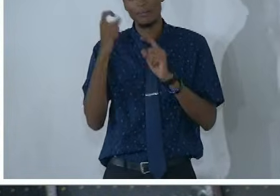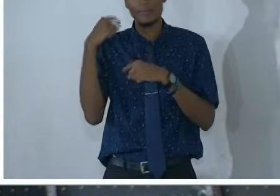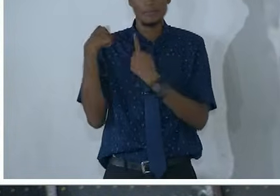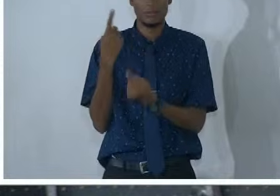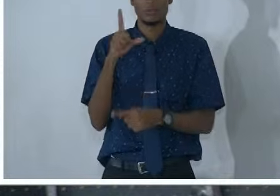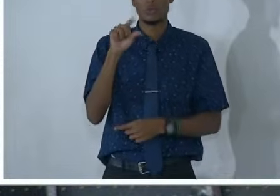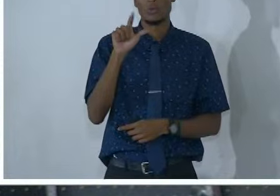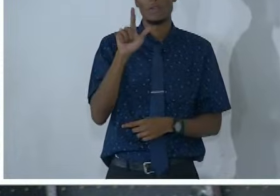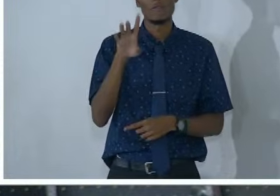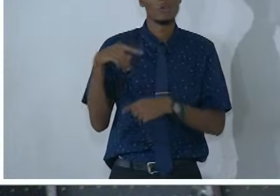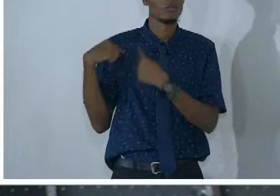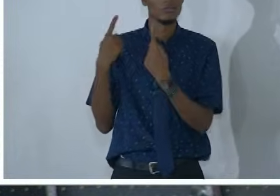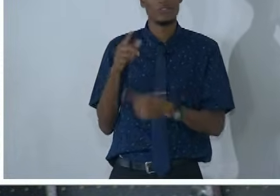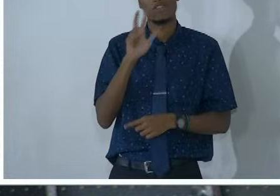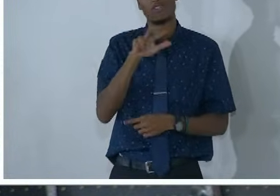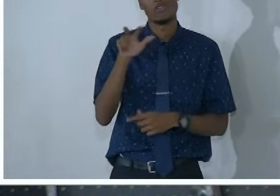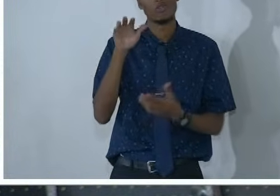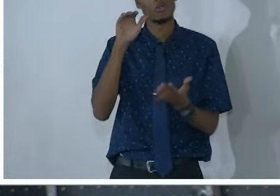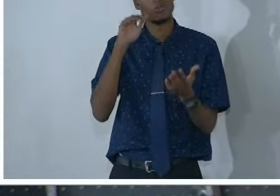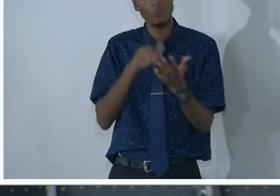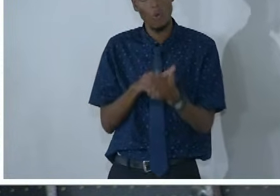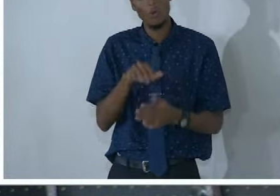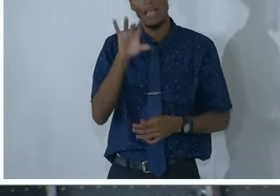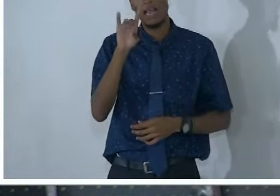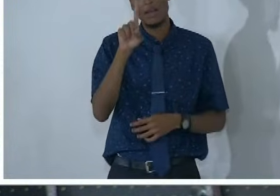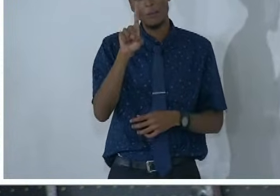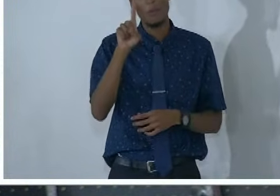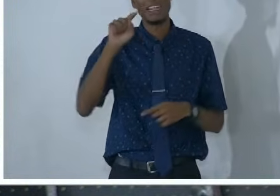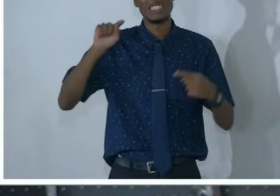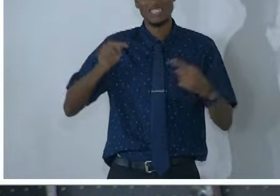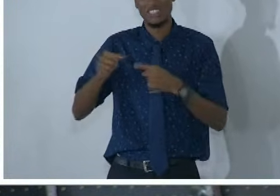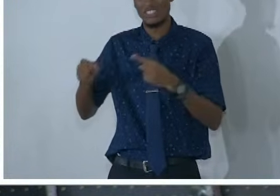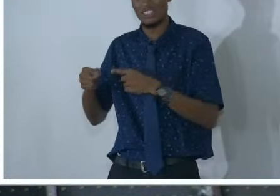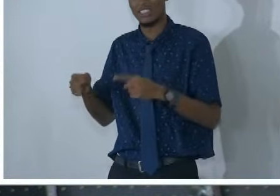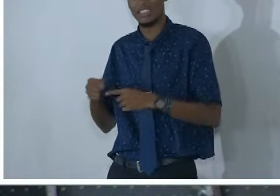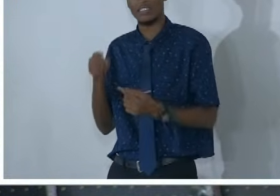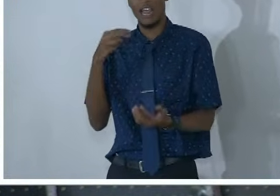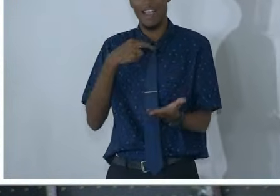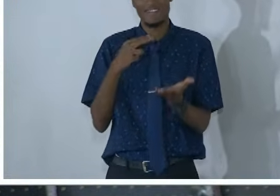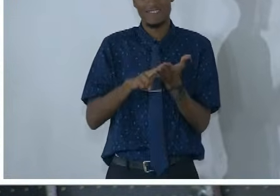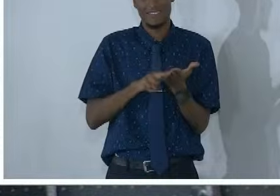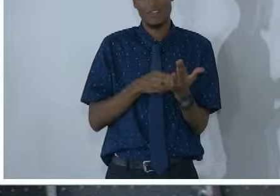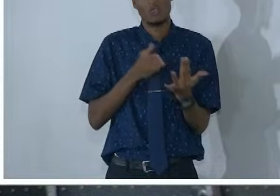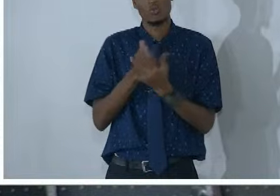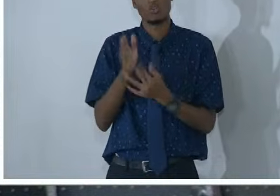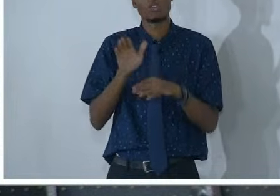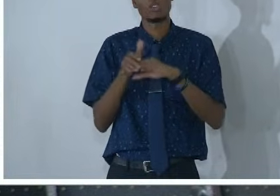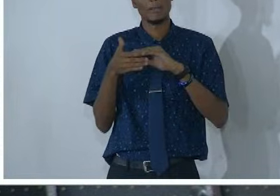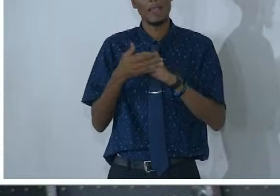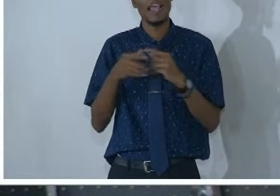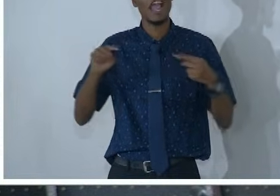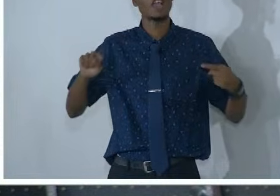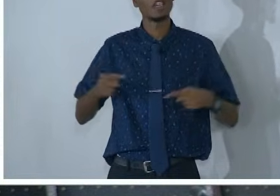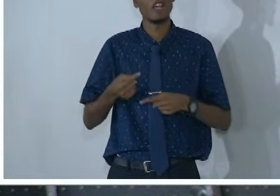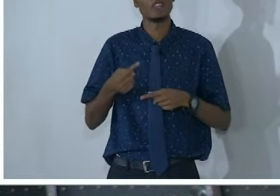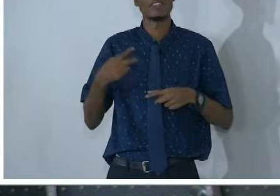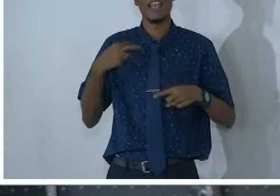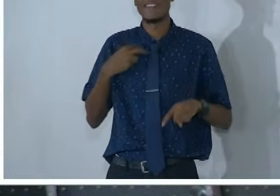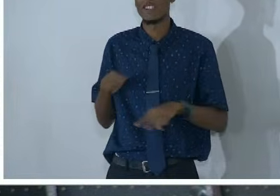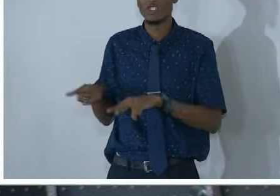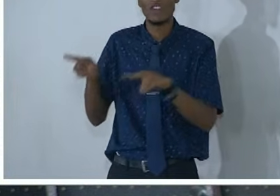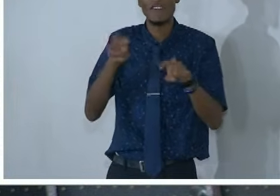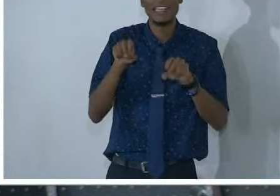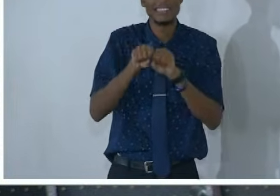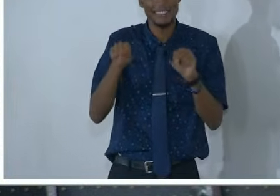of 33,081 injuries were recorded through the Jamaica Injury Surveillance System, and of